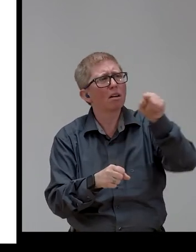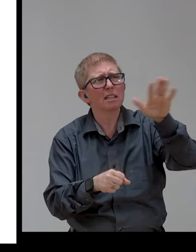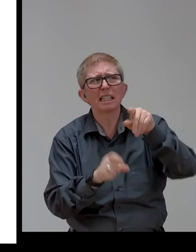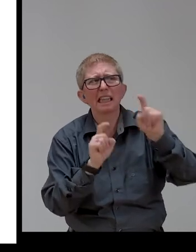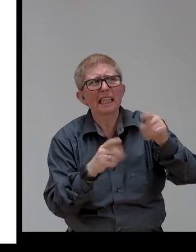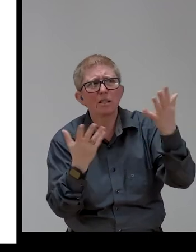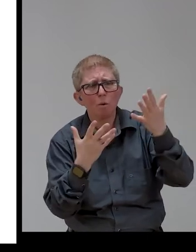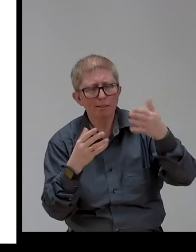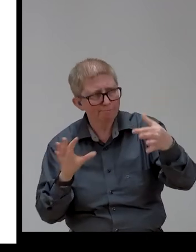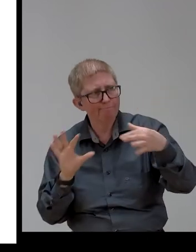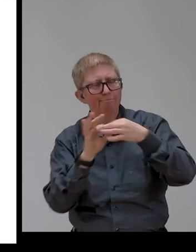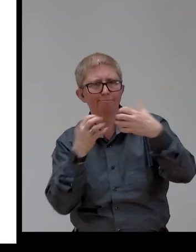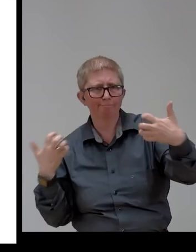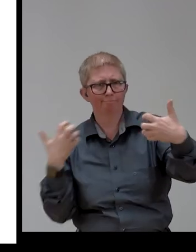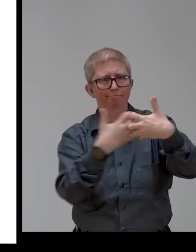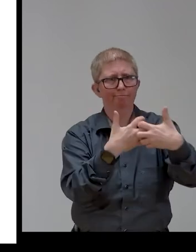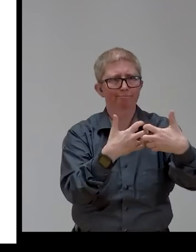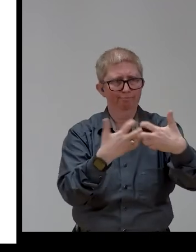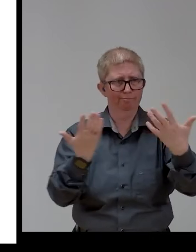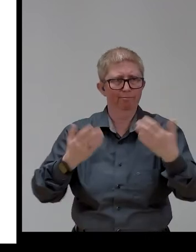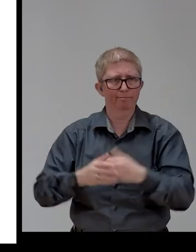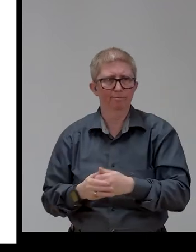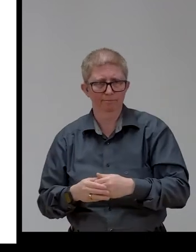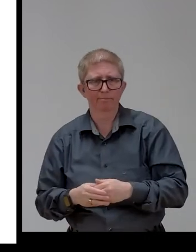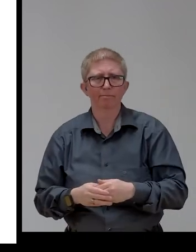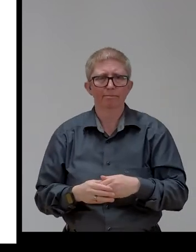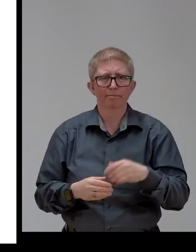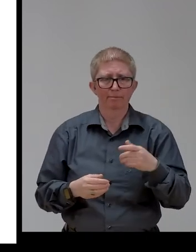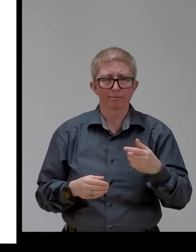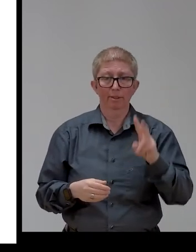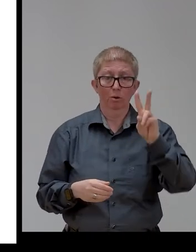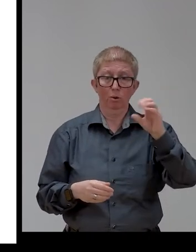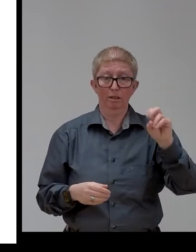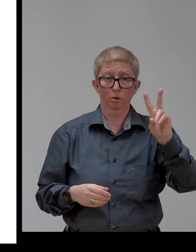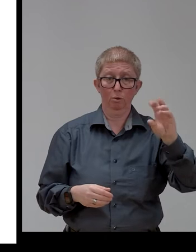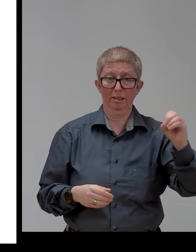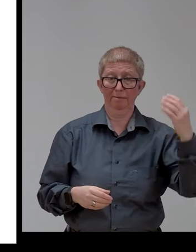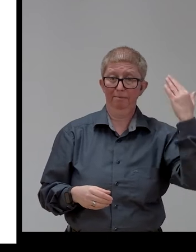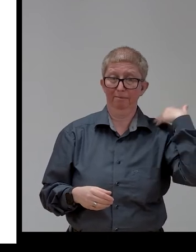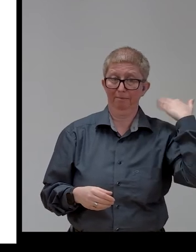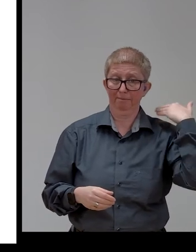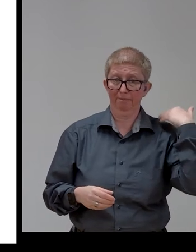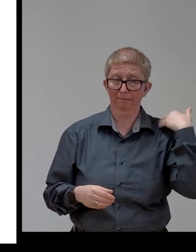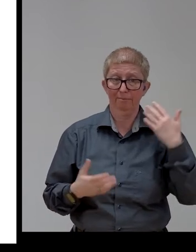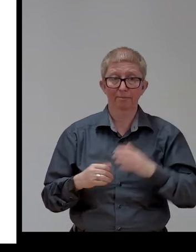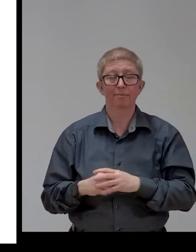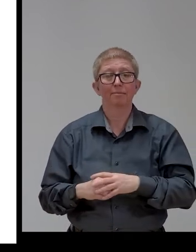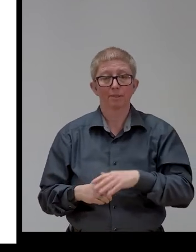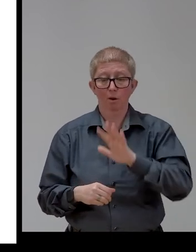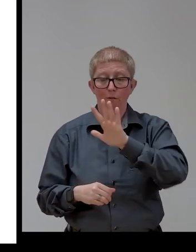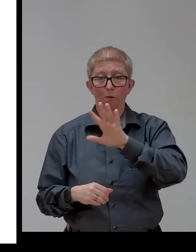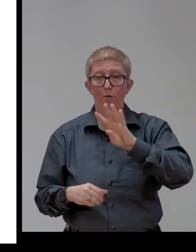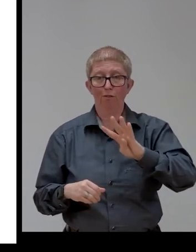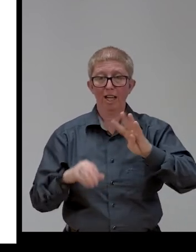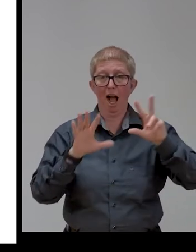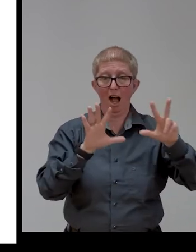In 2020, despite the pandemic, we were able to launch around 550 training courses and train